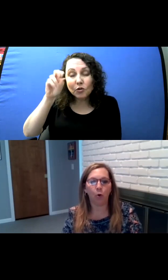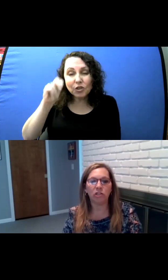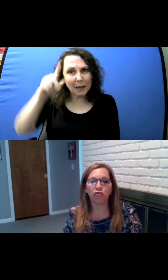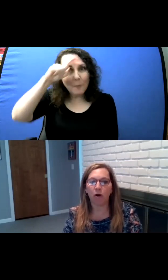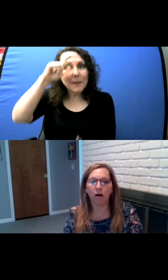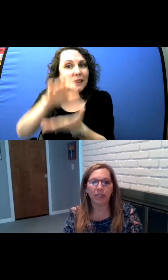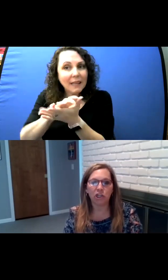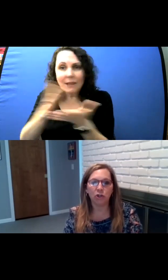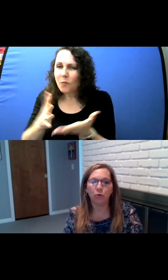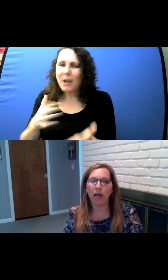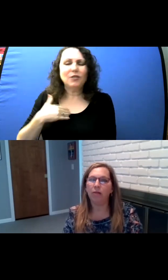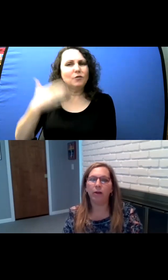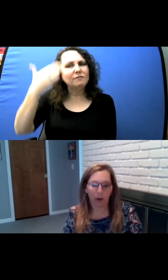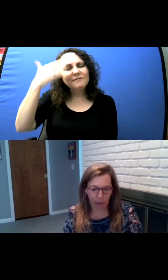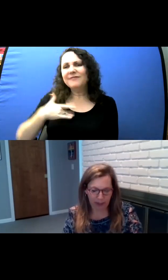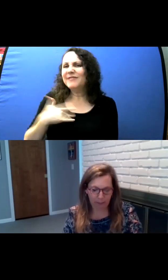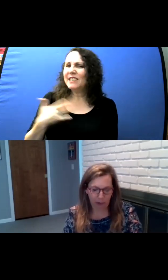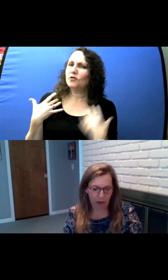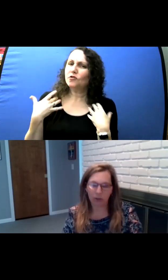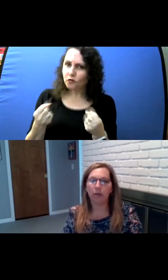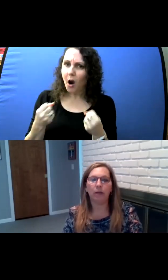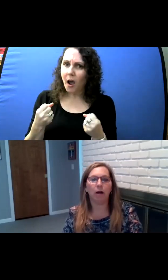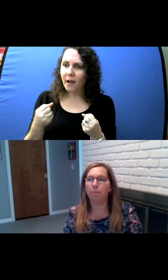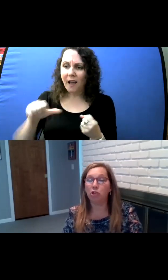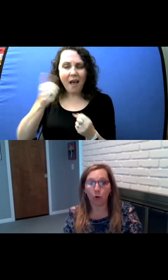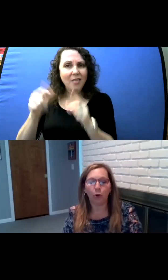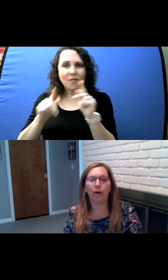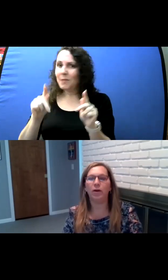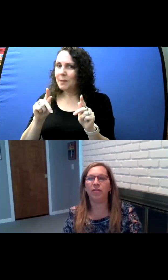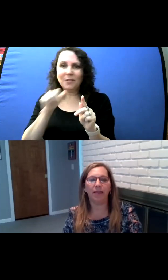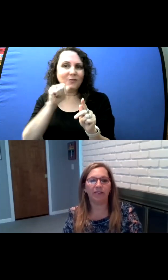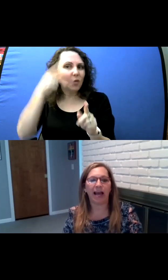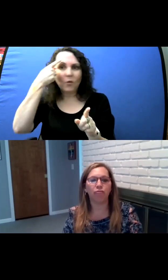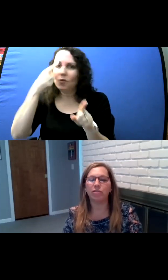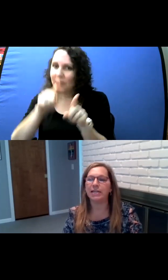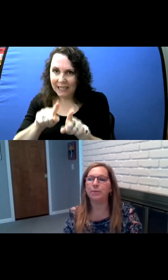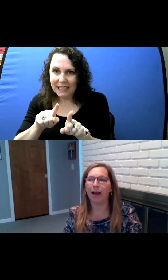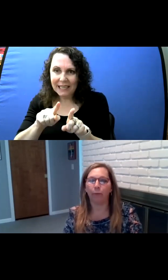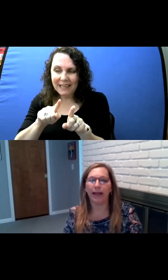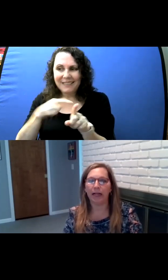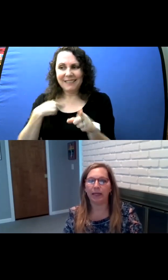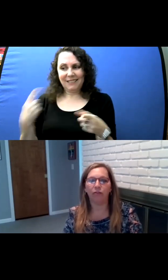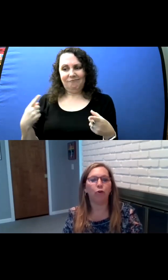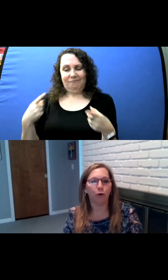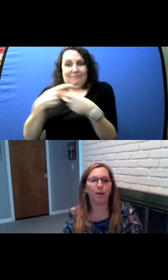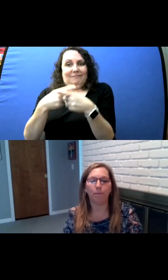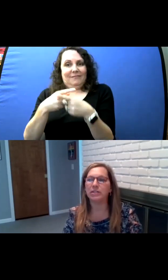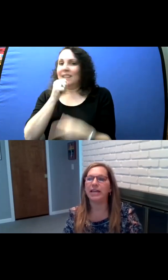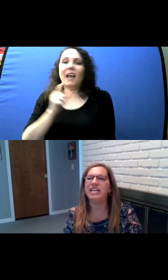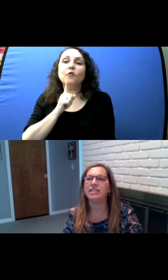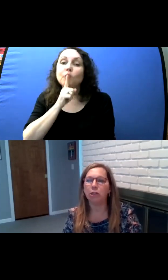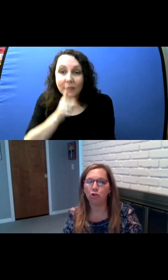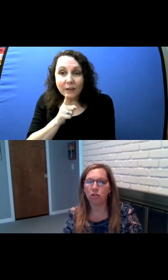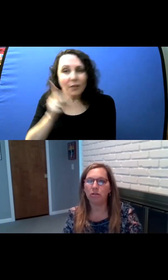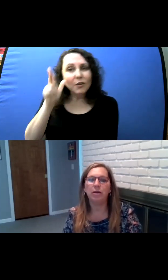you hold strongly to that other people don't agree with, and it is contradicted by reality. So you've heard people